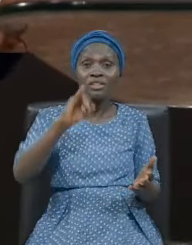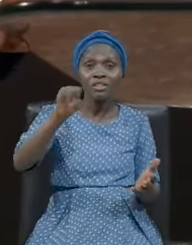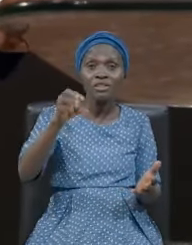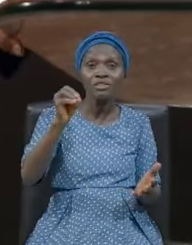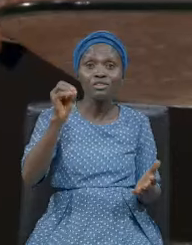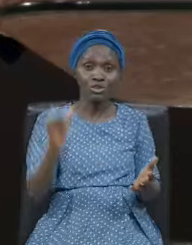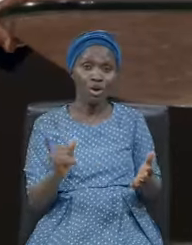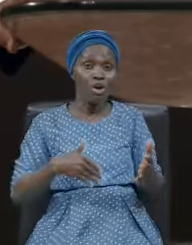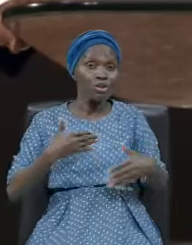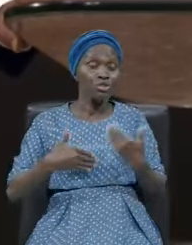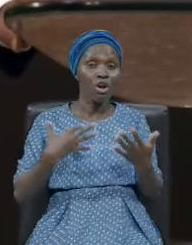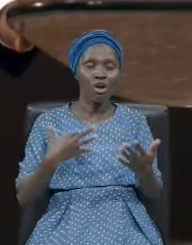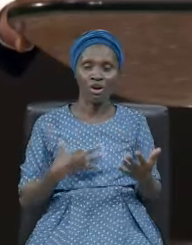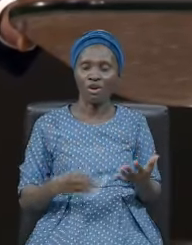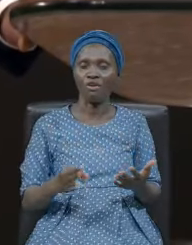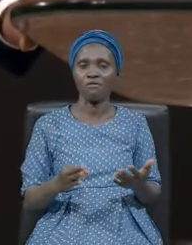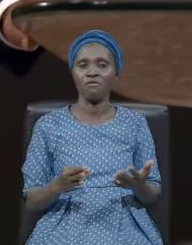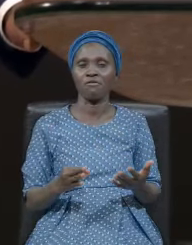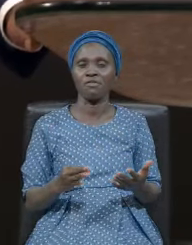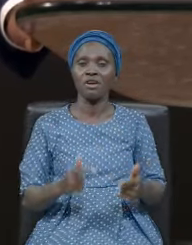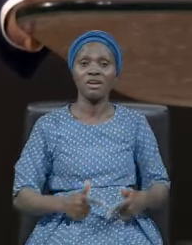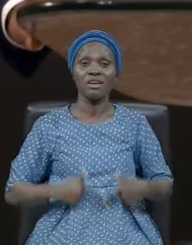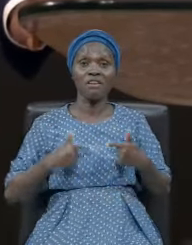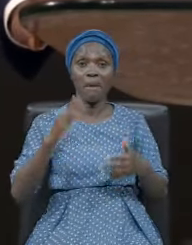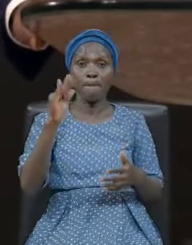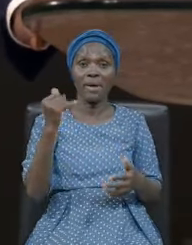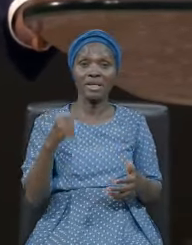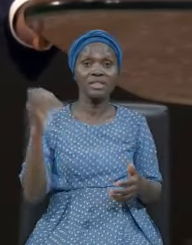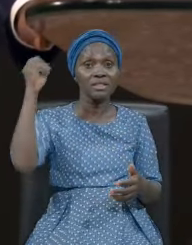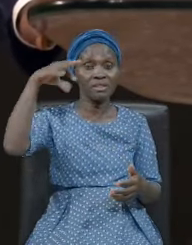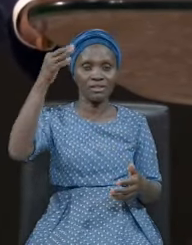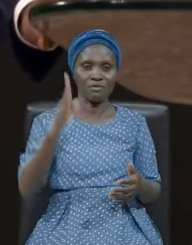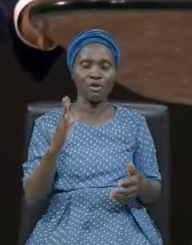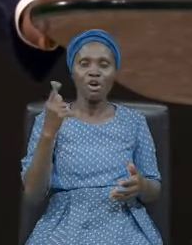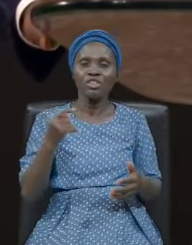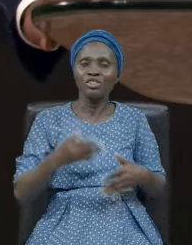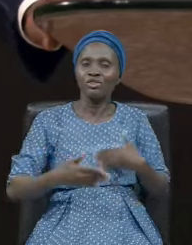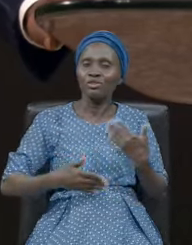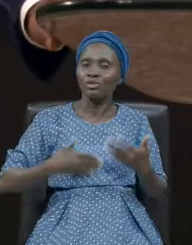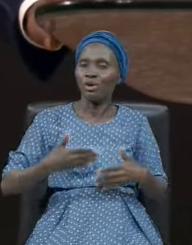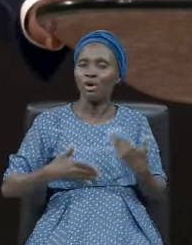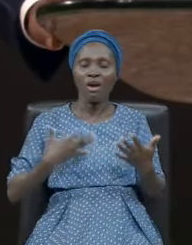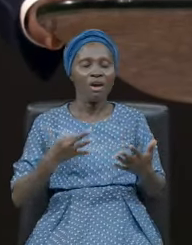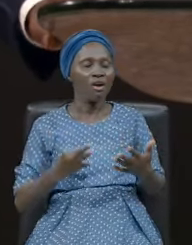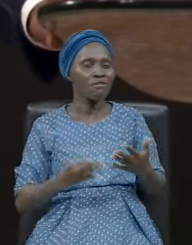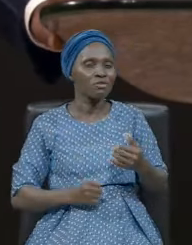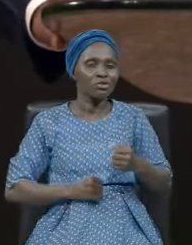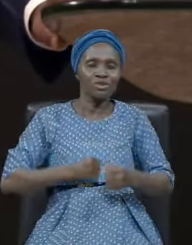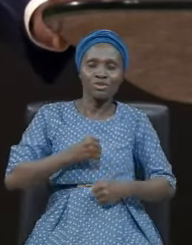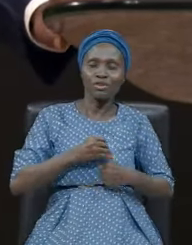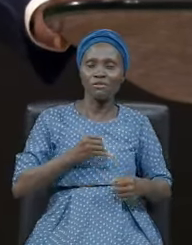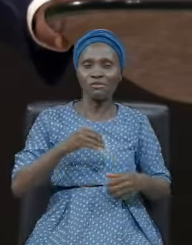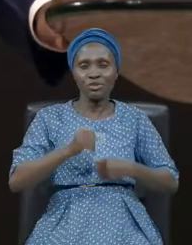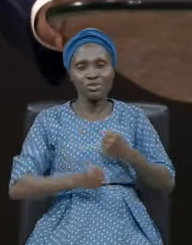of God, the joy of suffering, suffering with Christ, suffering for Christ,